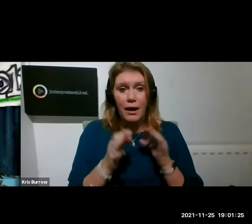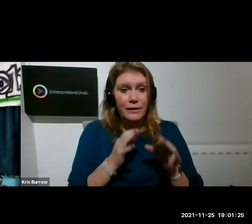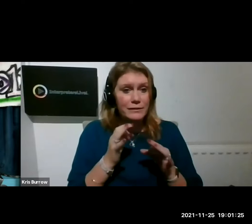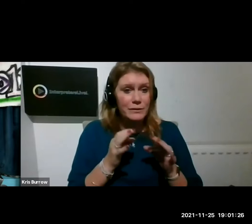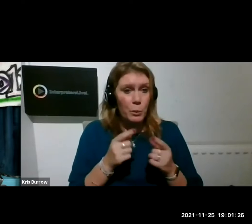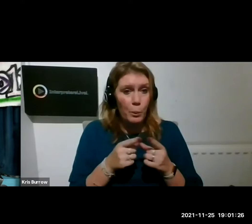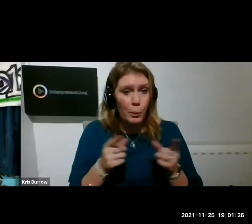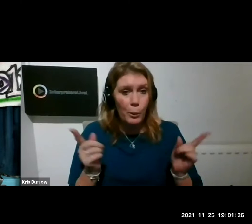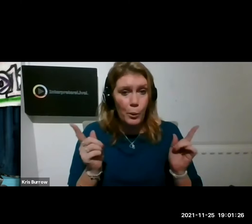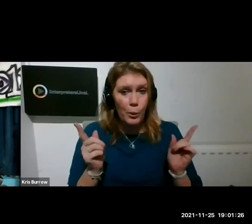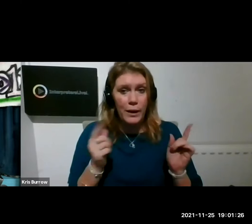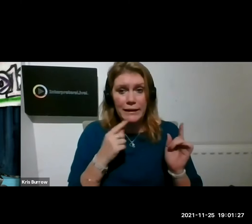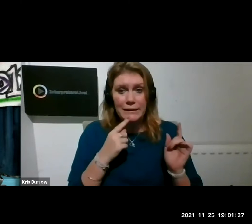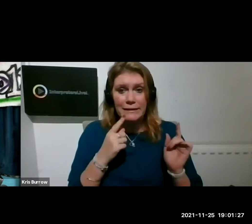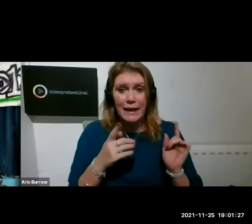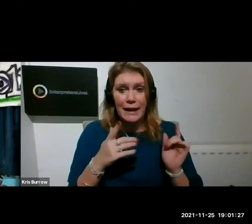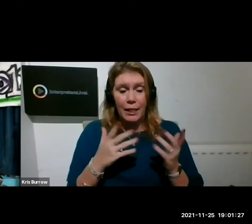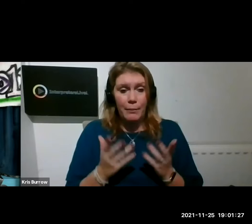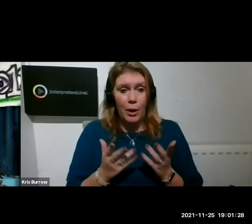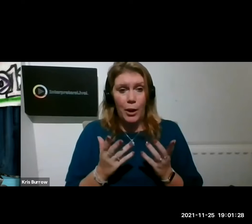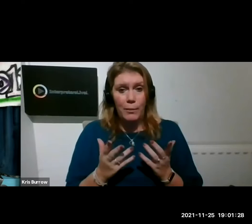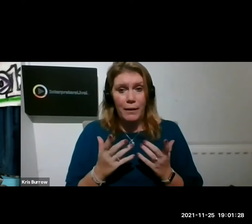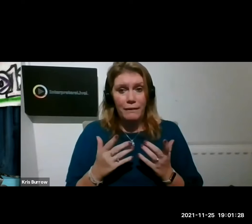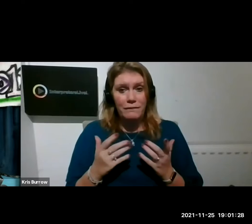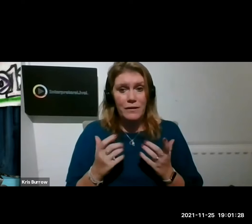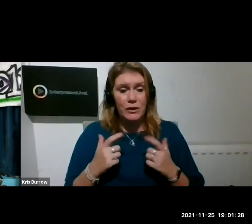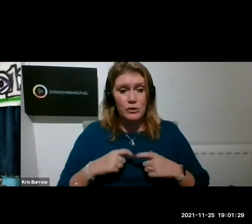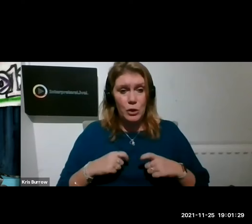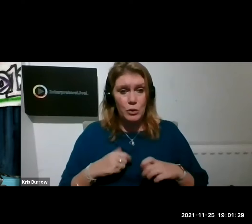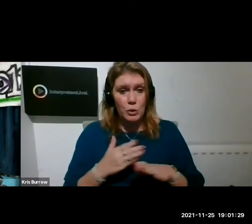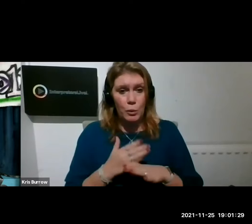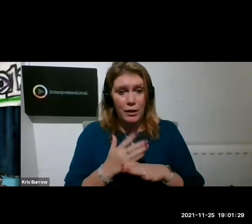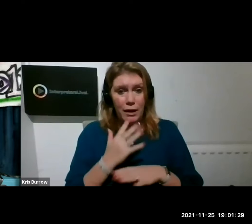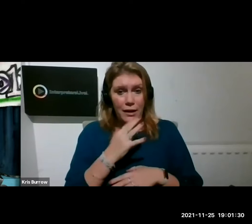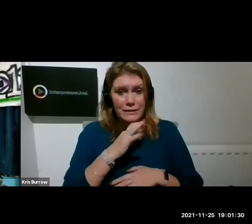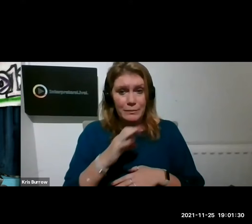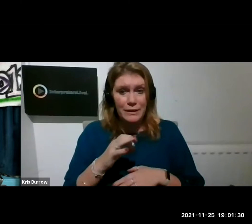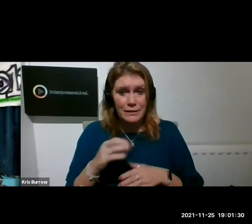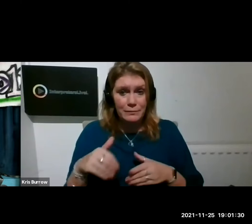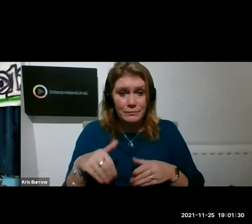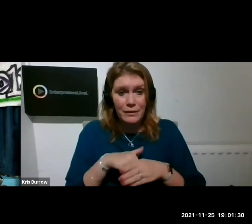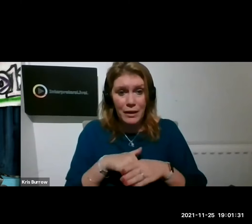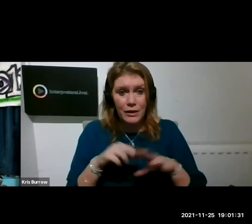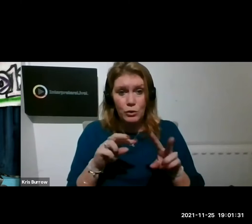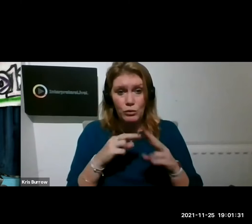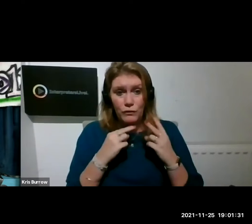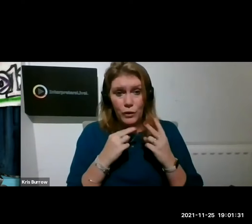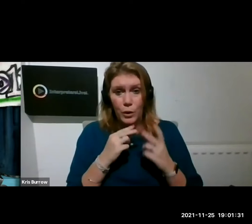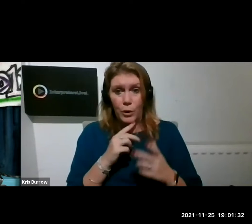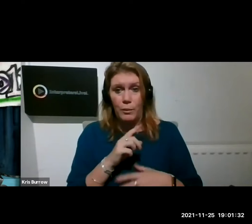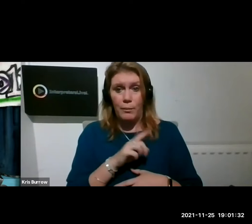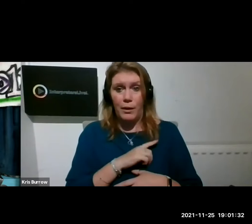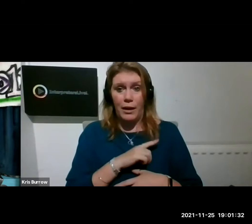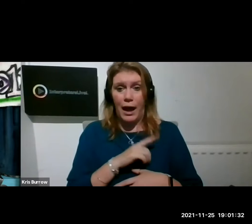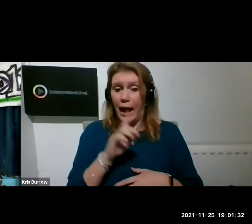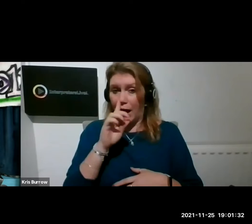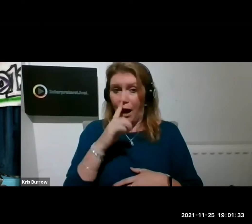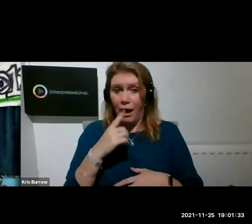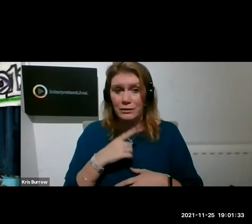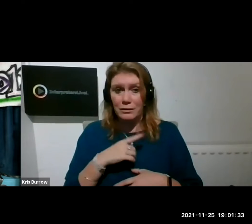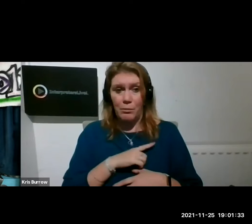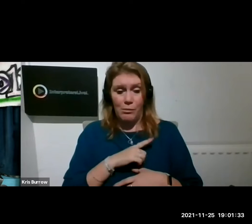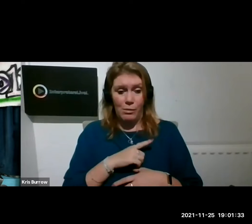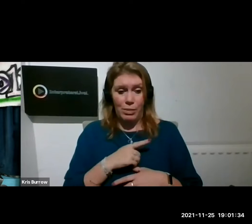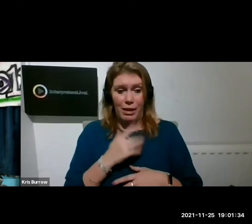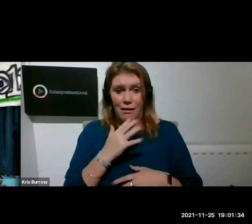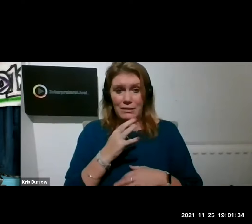currently being pursued by a social worker to take part in a review that I actually can't take part in the way that they're asking me to. And indeed, we